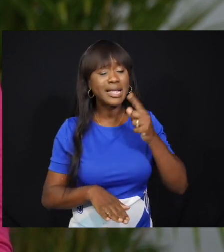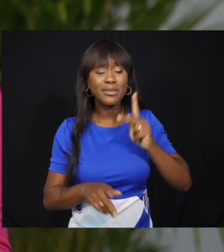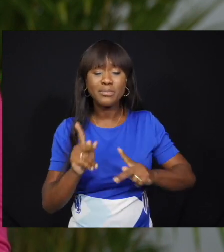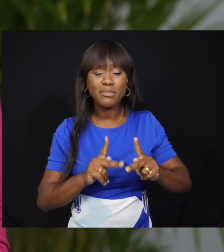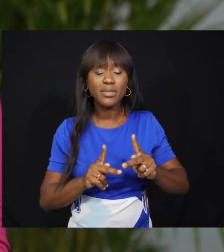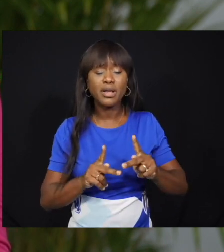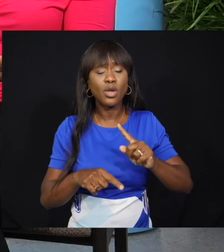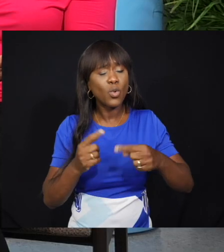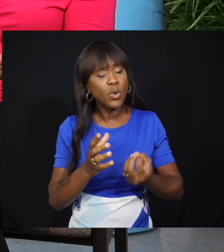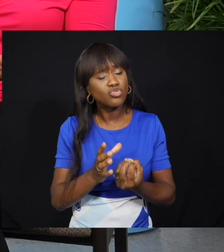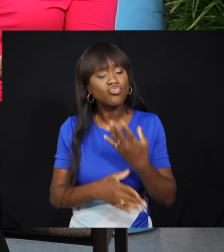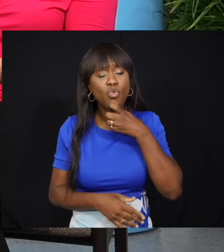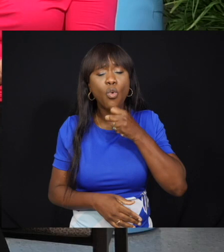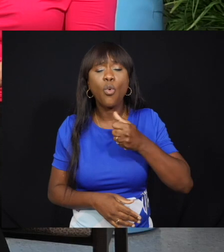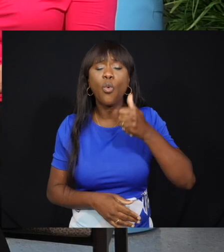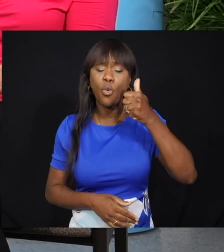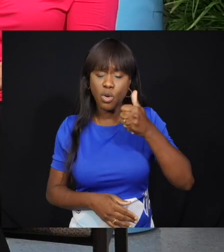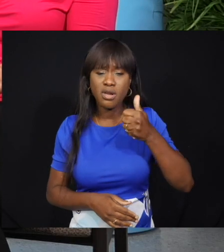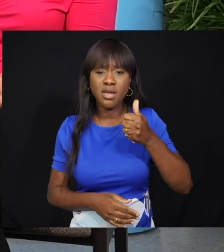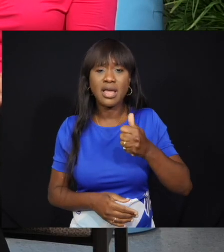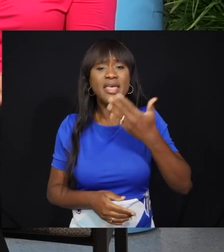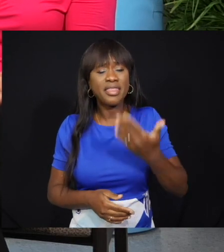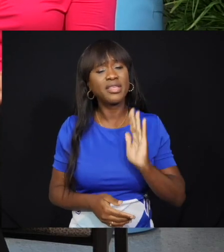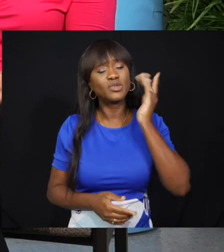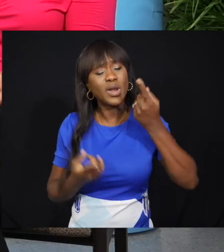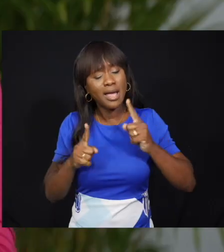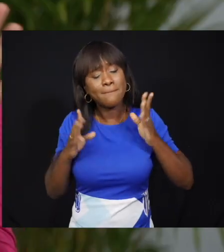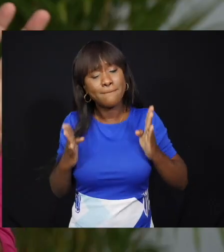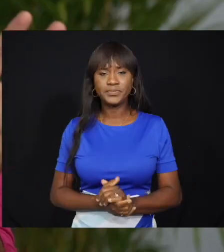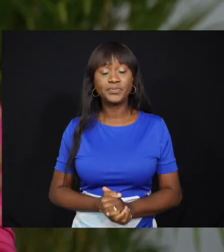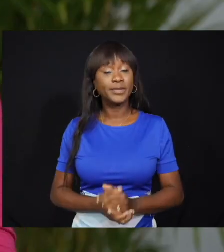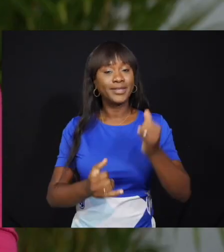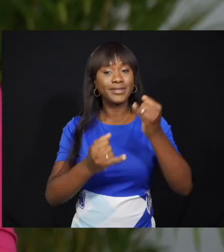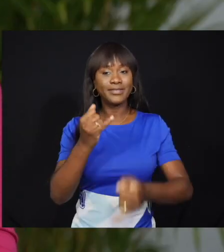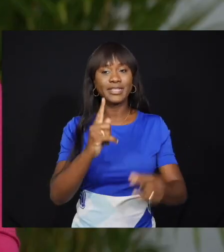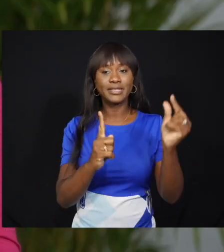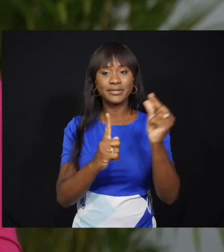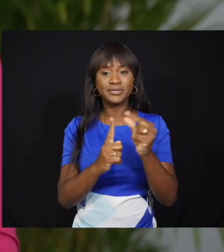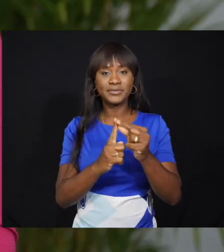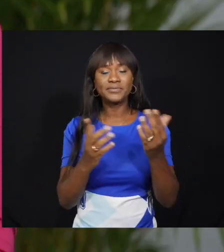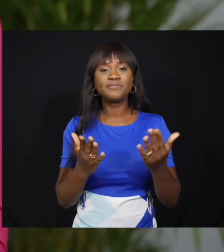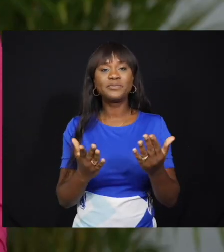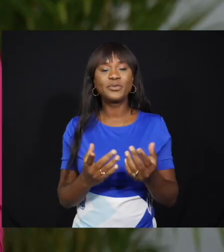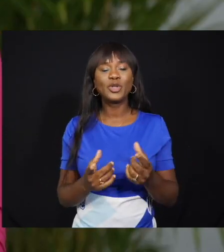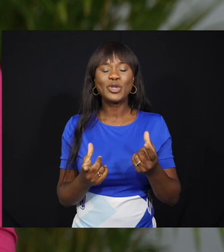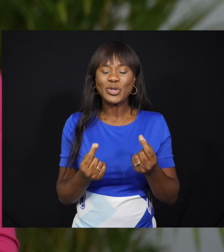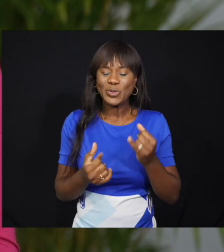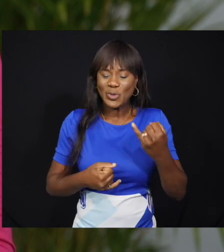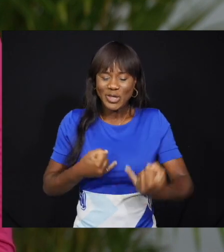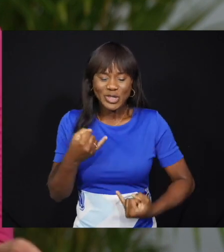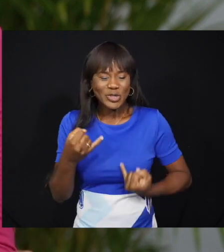to expect with this agent, because it hit me like a thunderbolt, you know. Final words to you, do it with